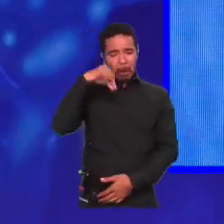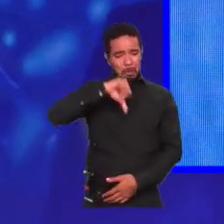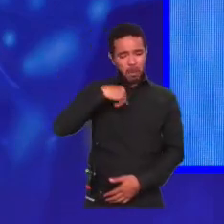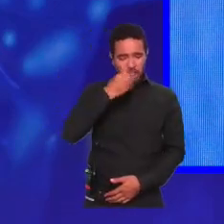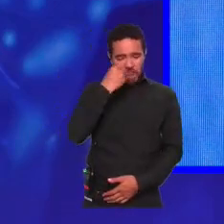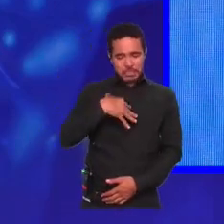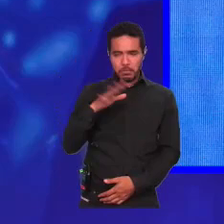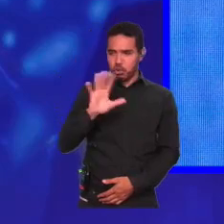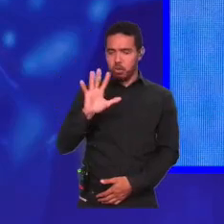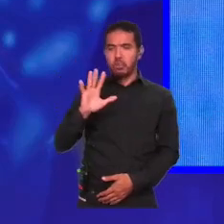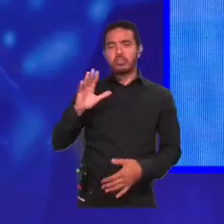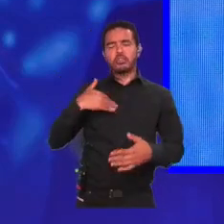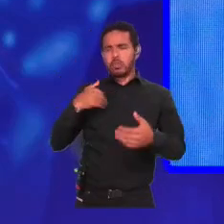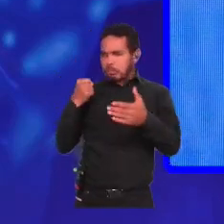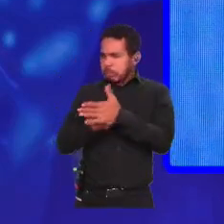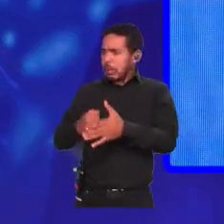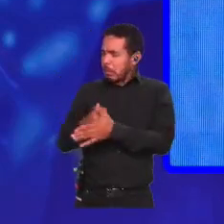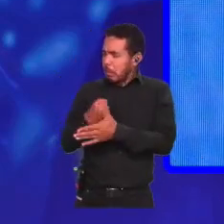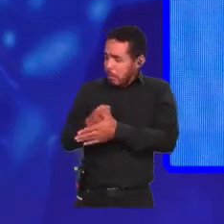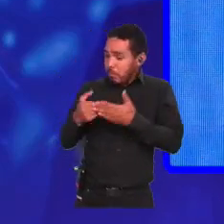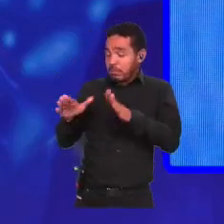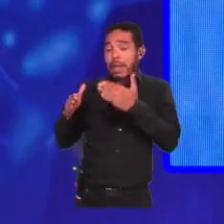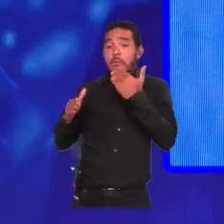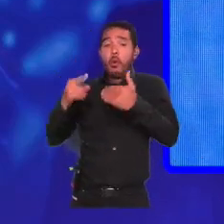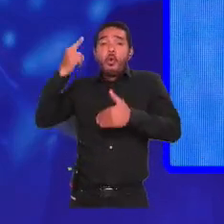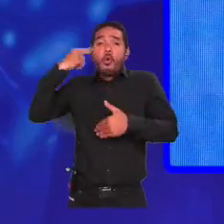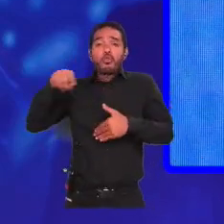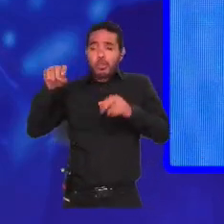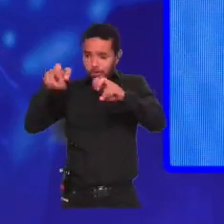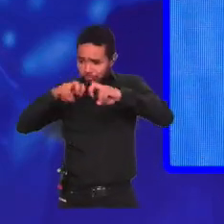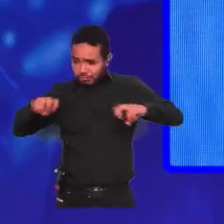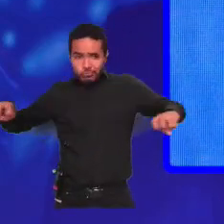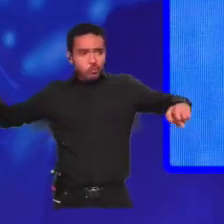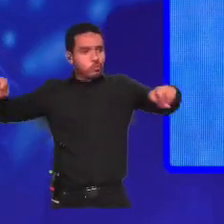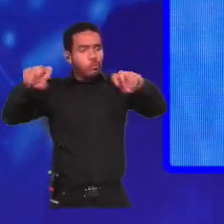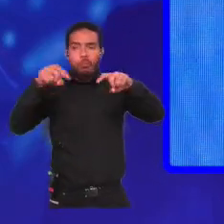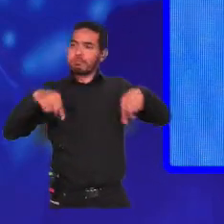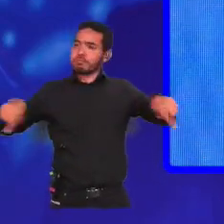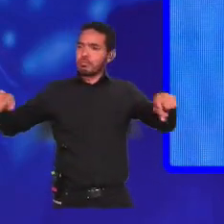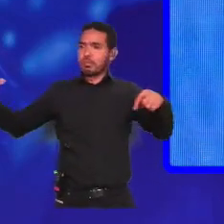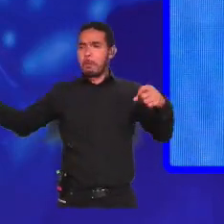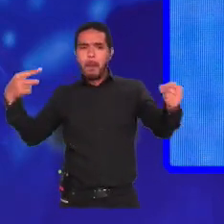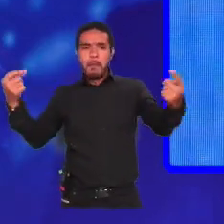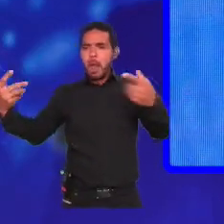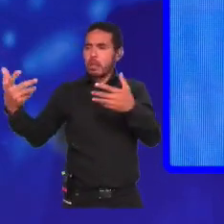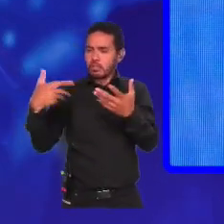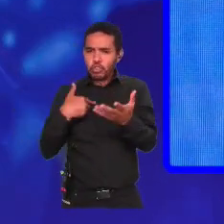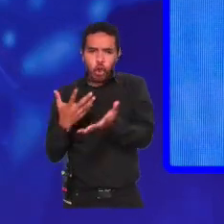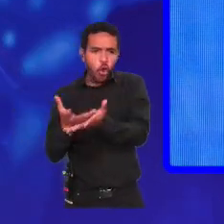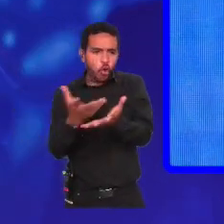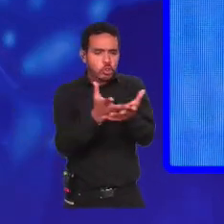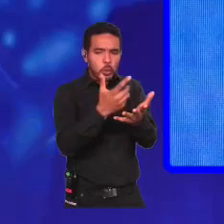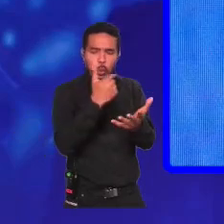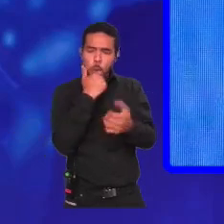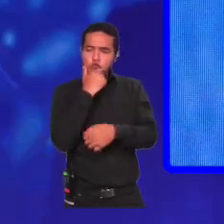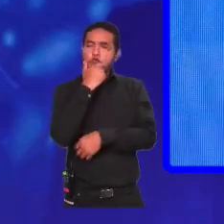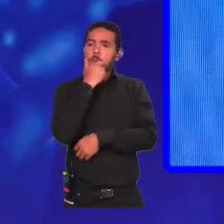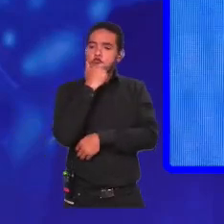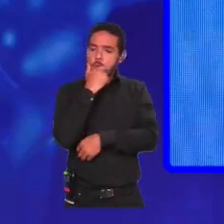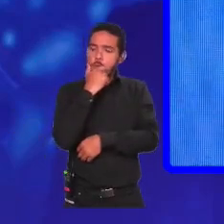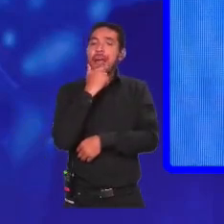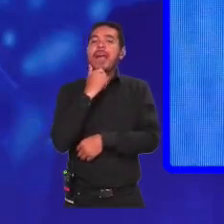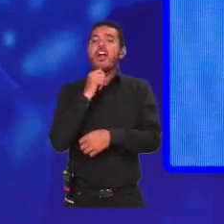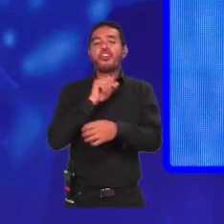And then one day, I was on the same table with those people. And one day, those people were asking me for advice. But the only way to get to that table is if you believe in